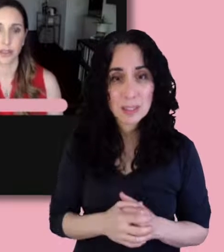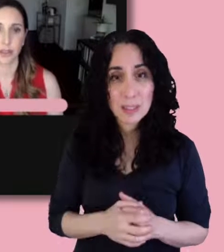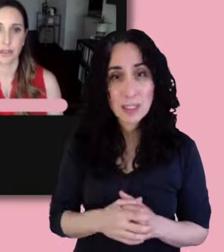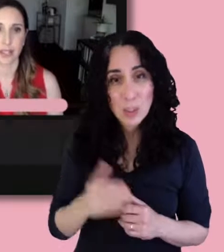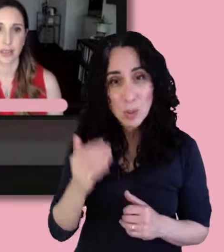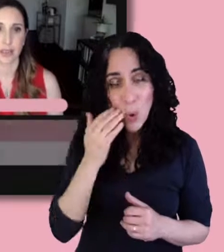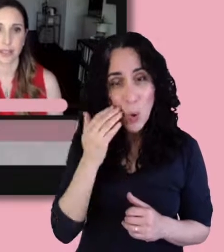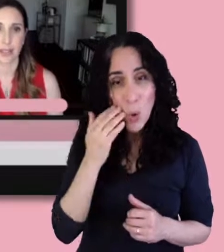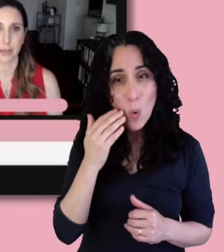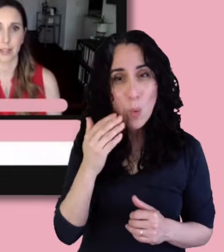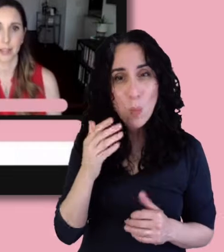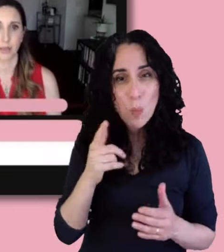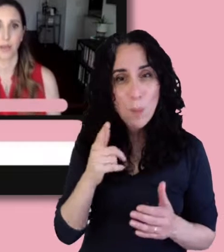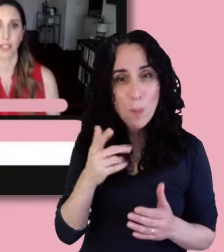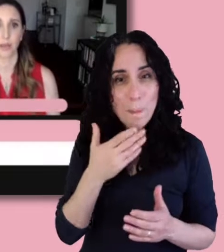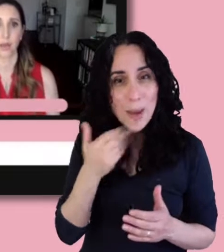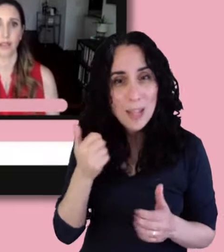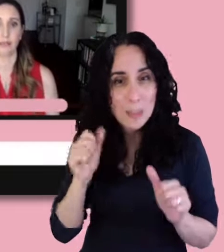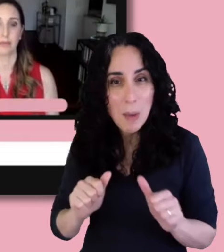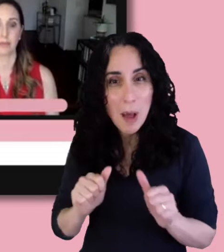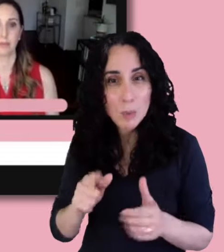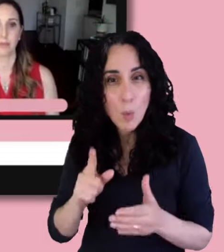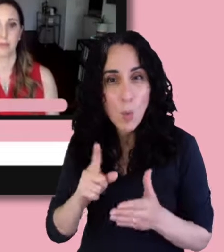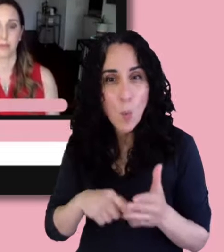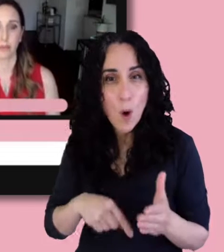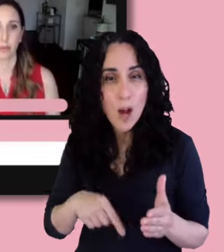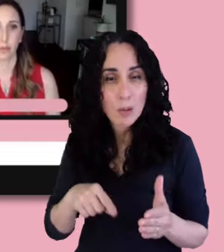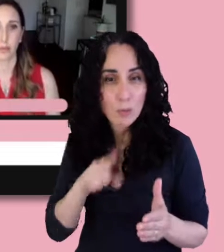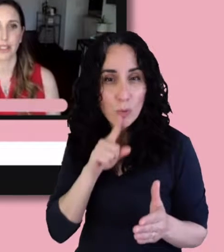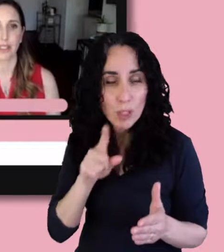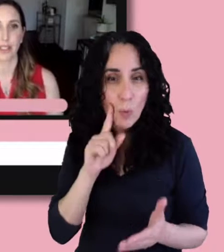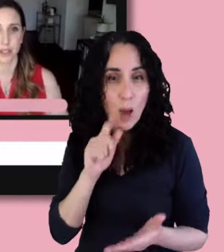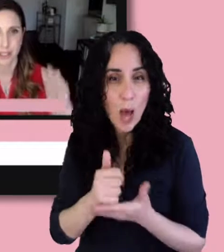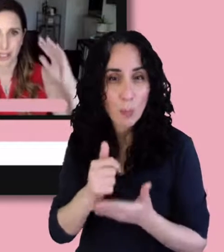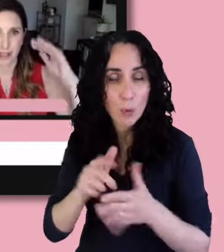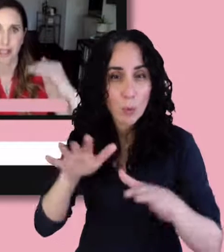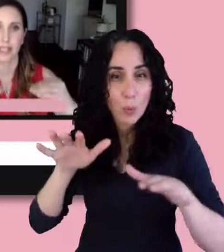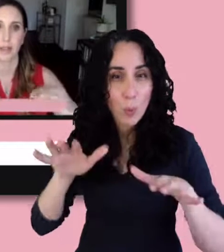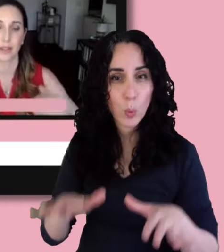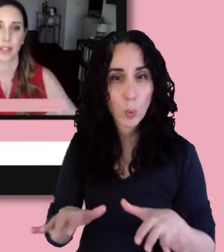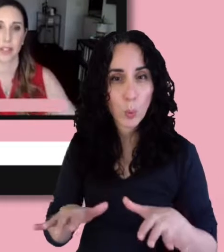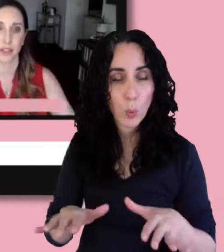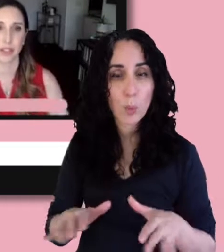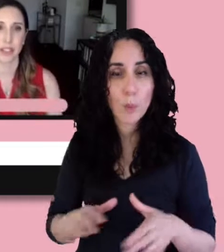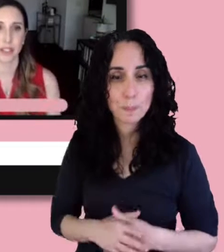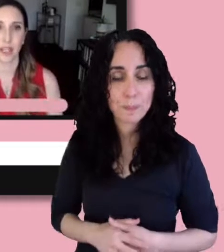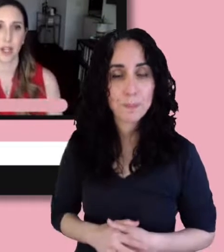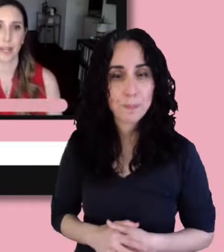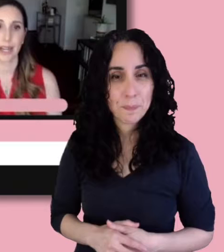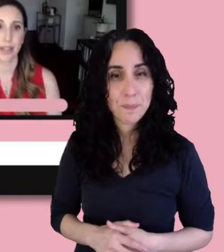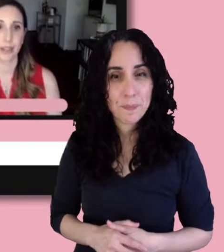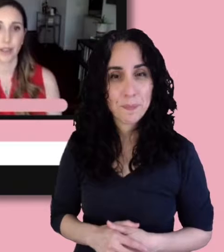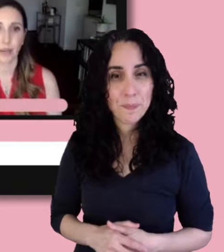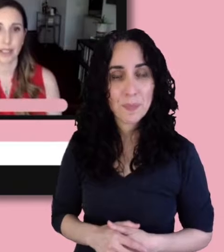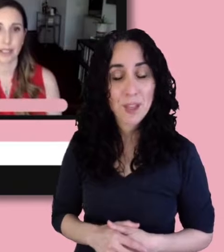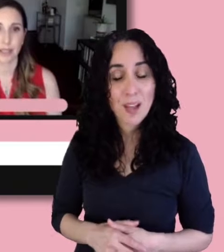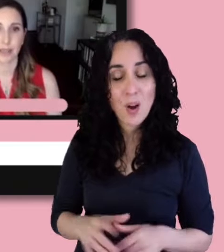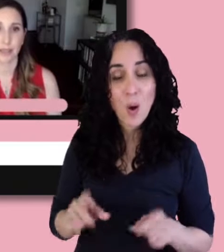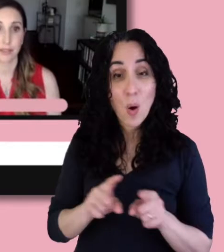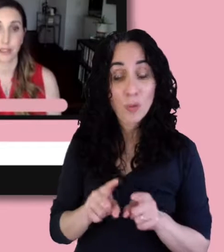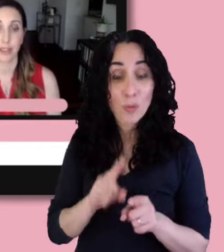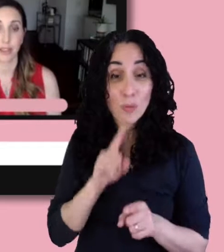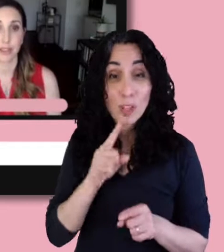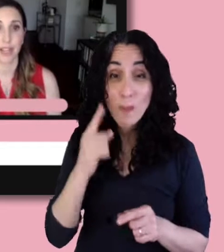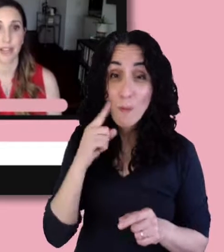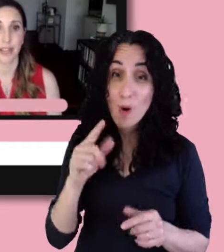yourself as best as possible, and what can actually take that down a notch. I also really love, even